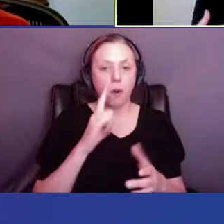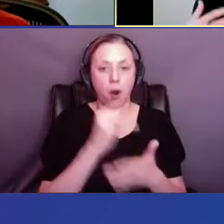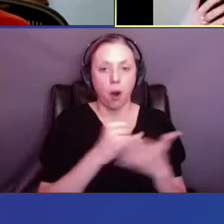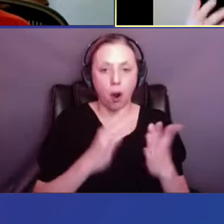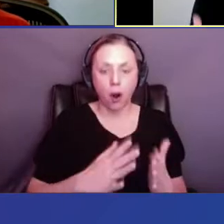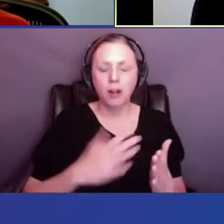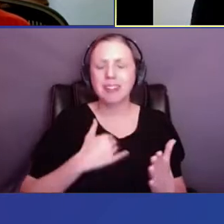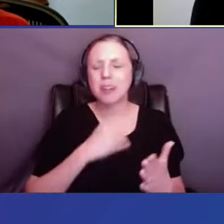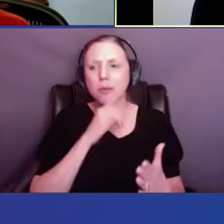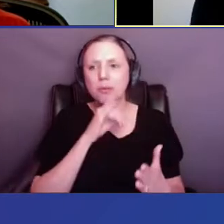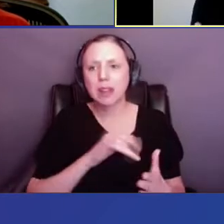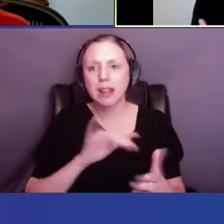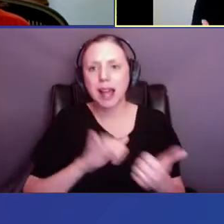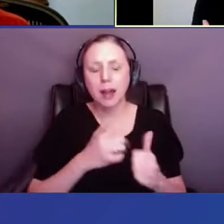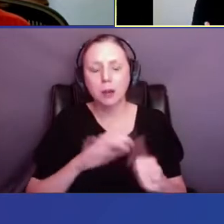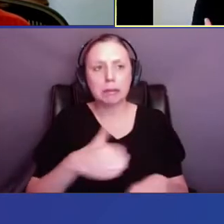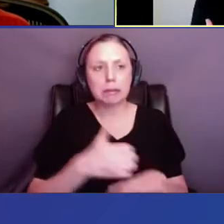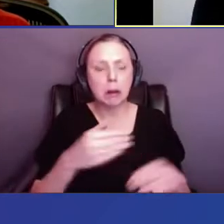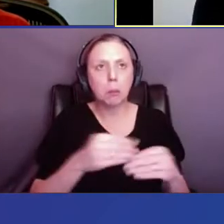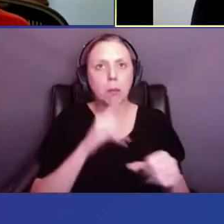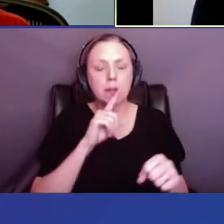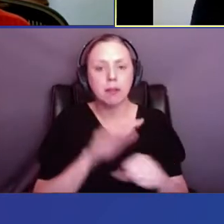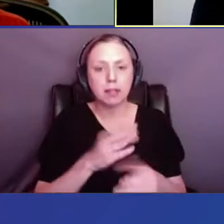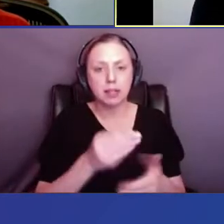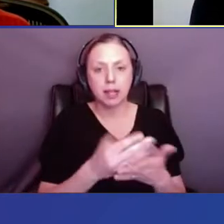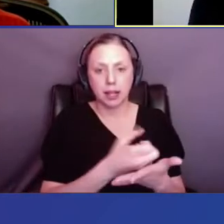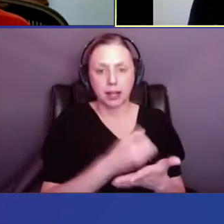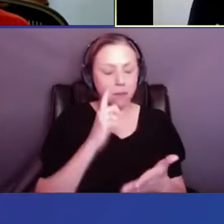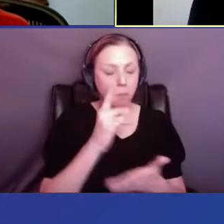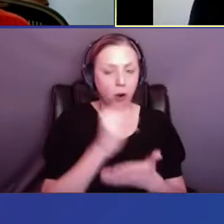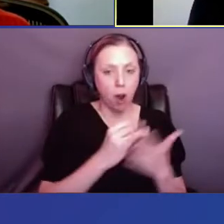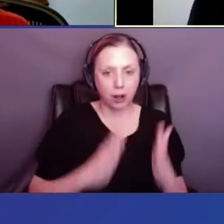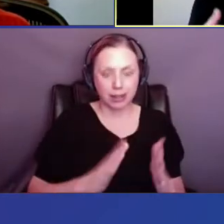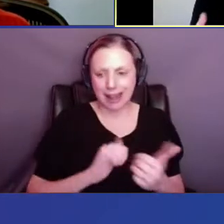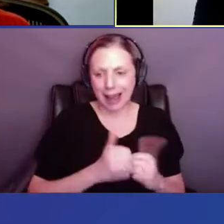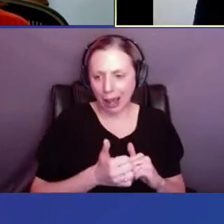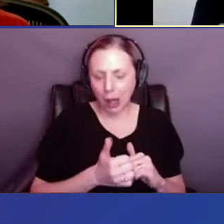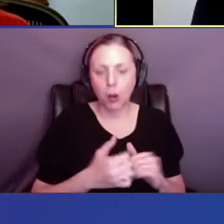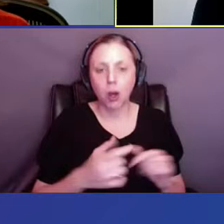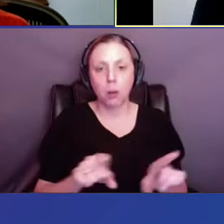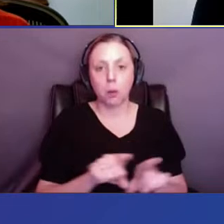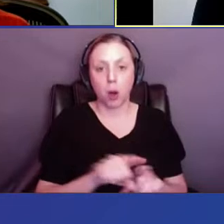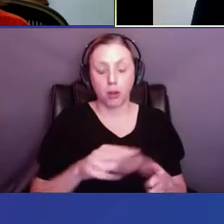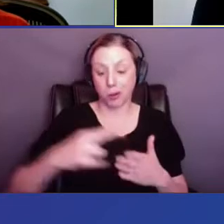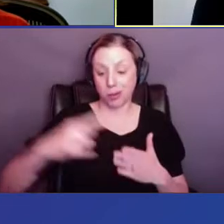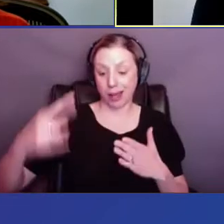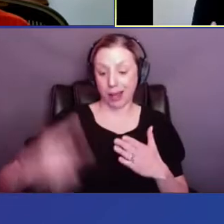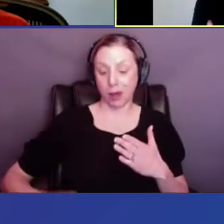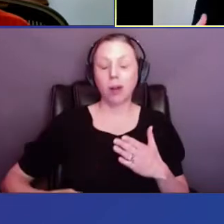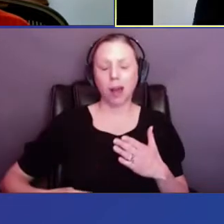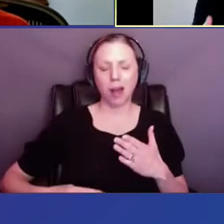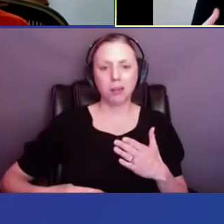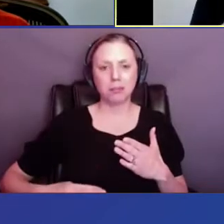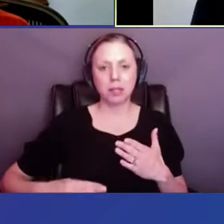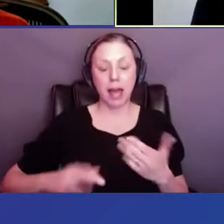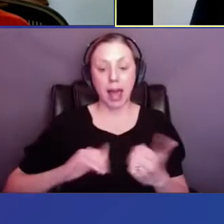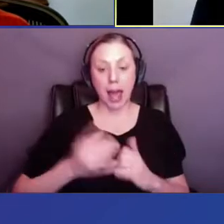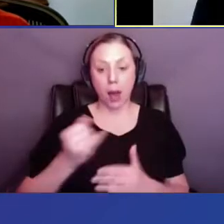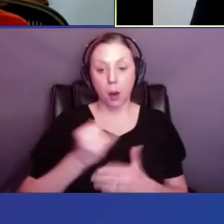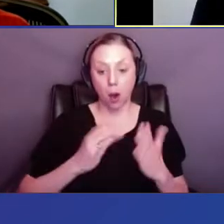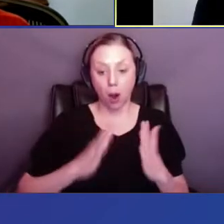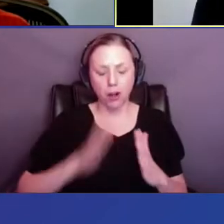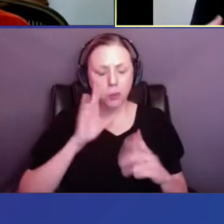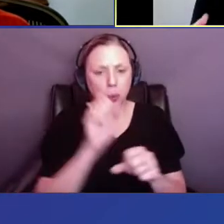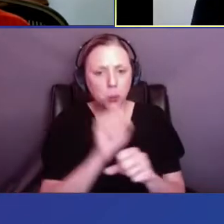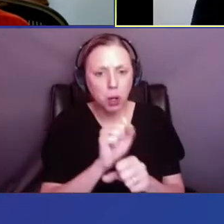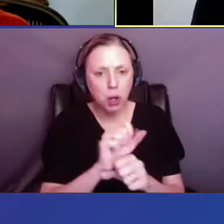set up more guaranteed income programs just for artists, but as an outcome, really, how do artists work and how can